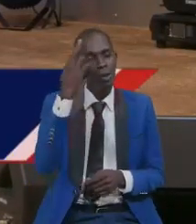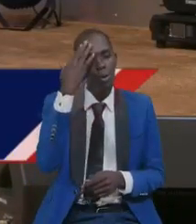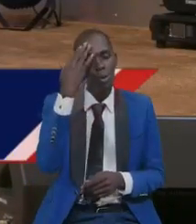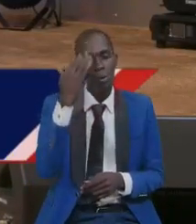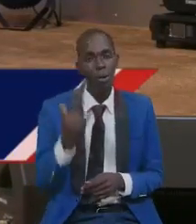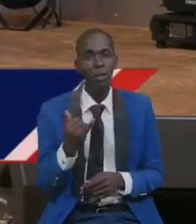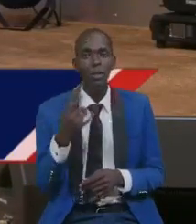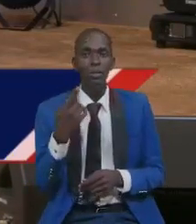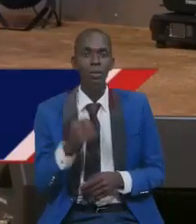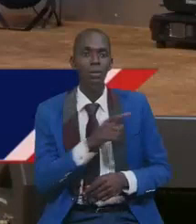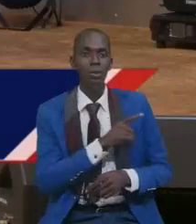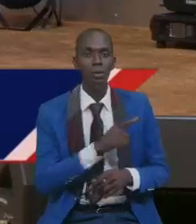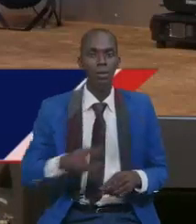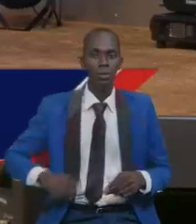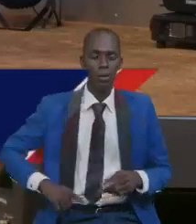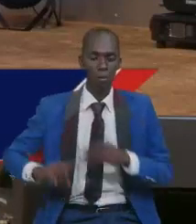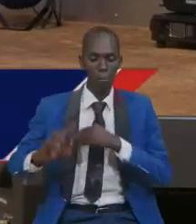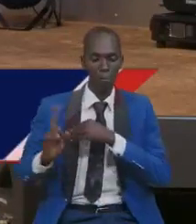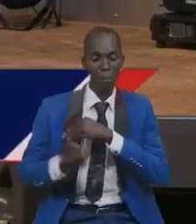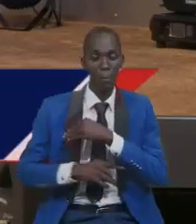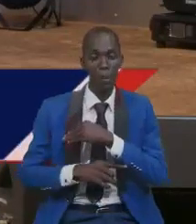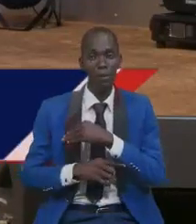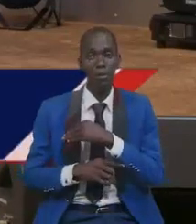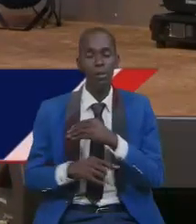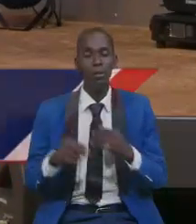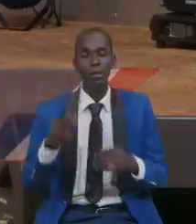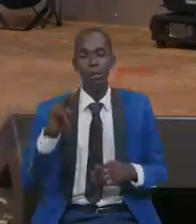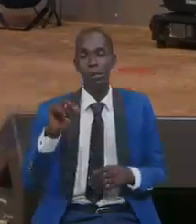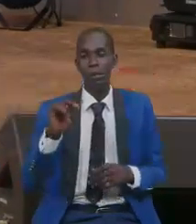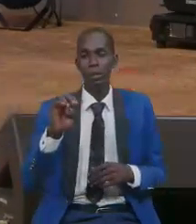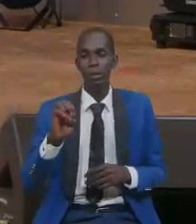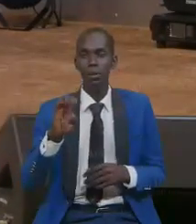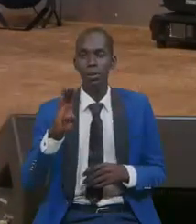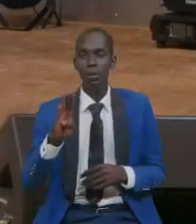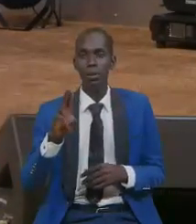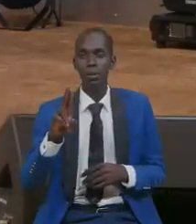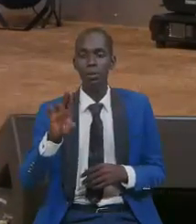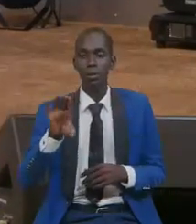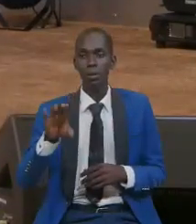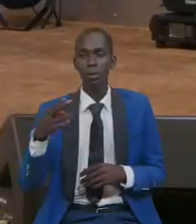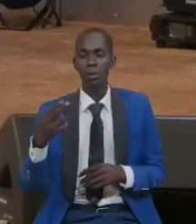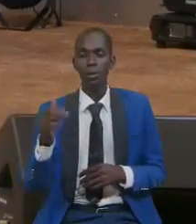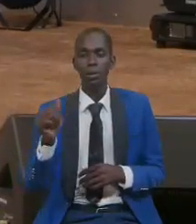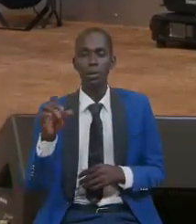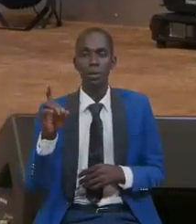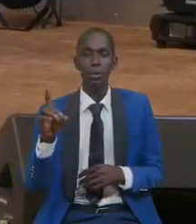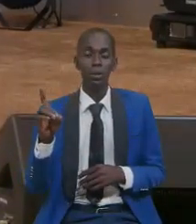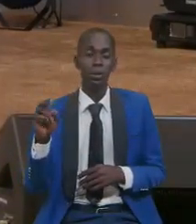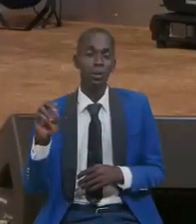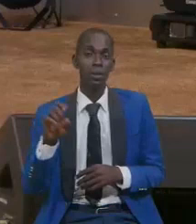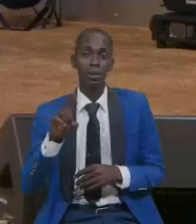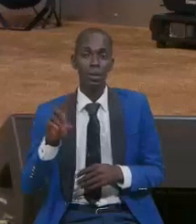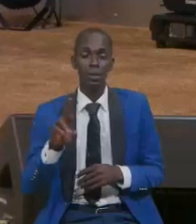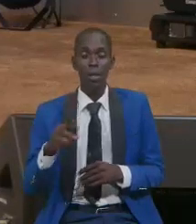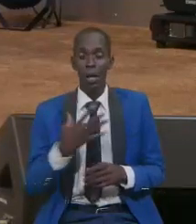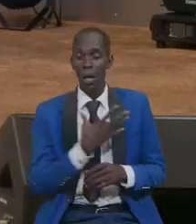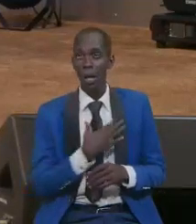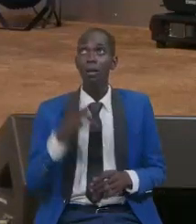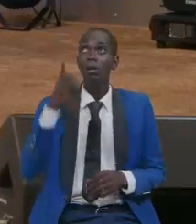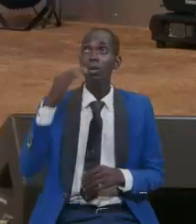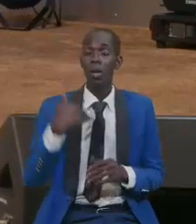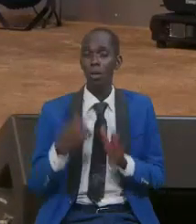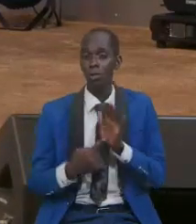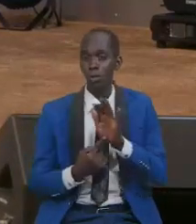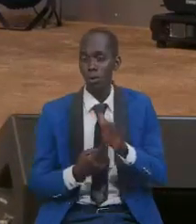the Lord chastised Nebuchadnezzar and revealed a dream to him that this was coming before it